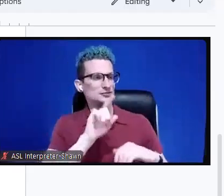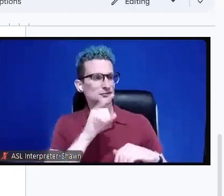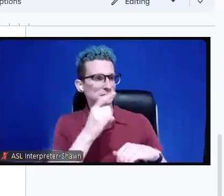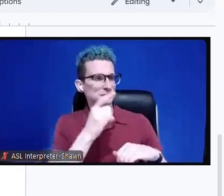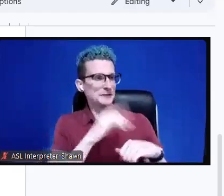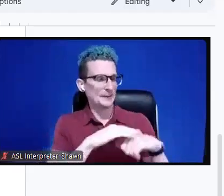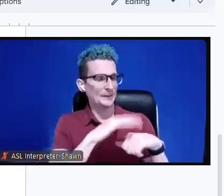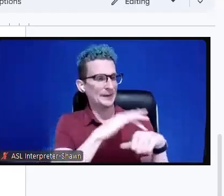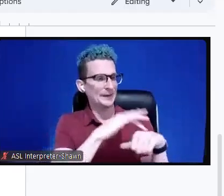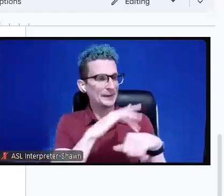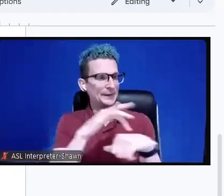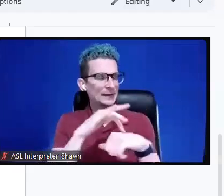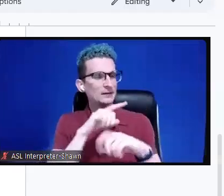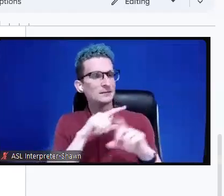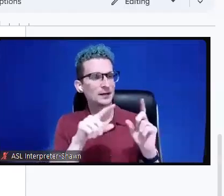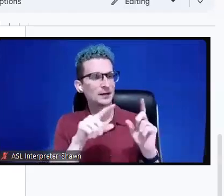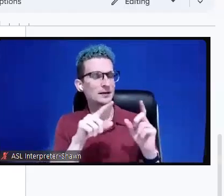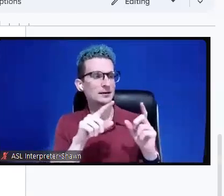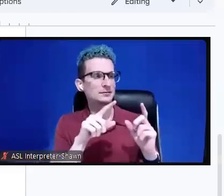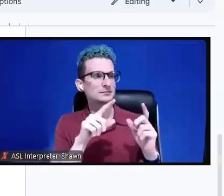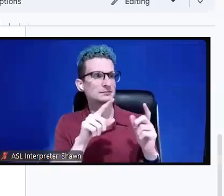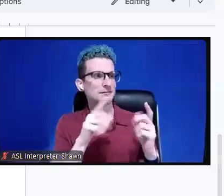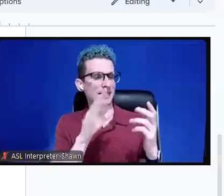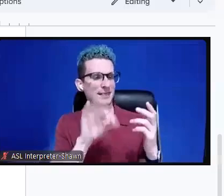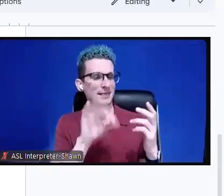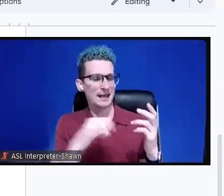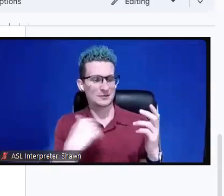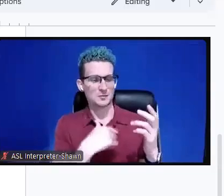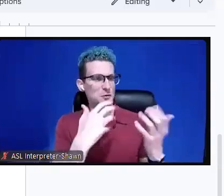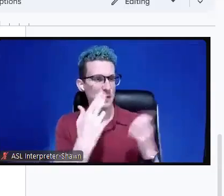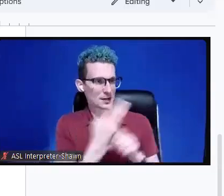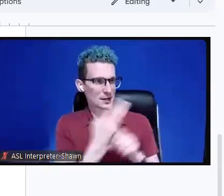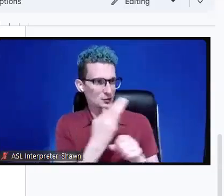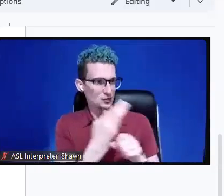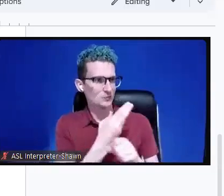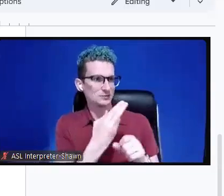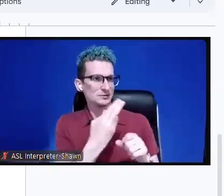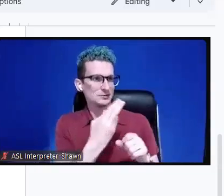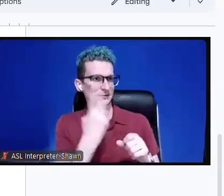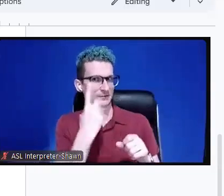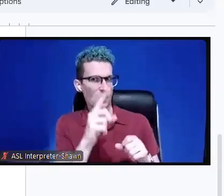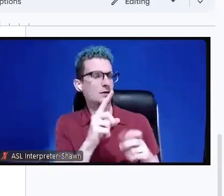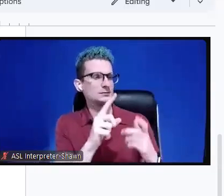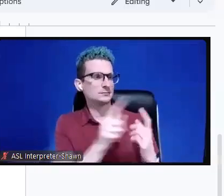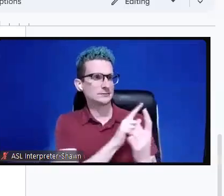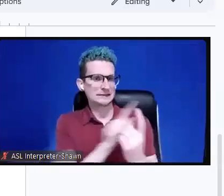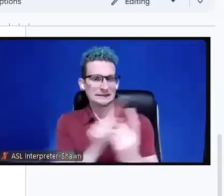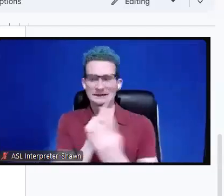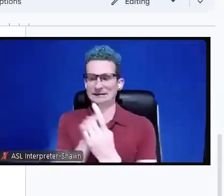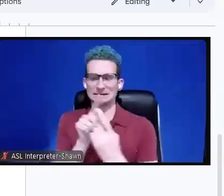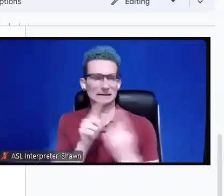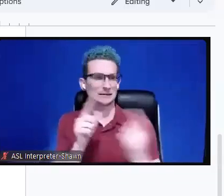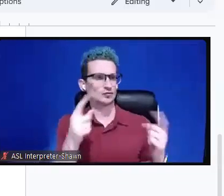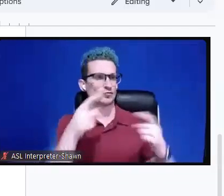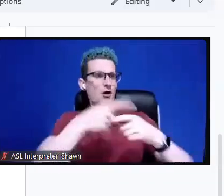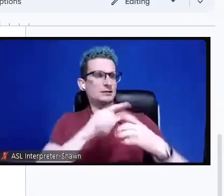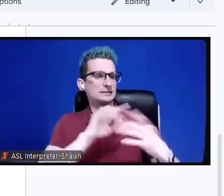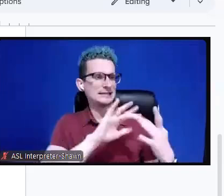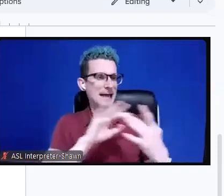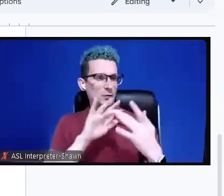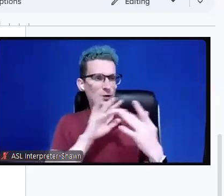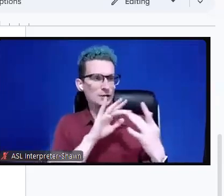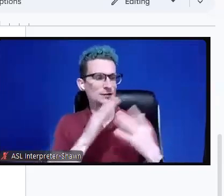be utilized for, right? That's what we get to do, is that we get to be that cross network between the community engagement and those of us who